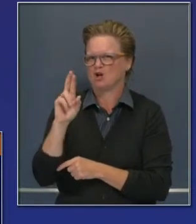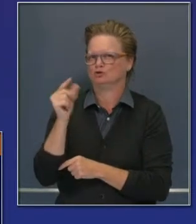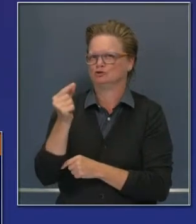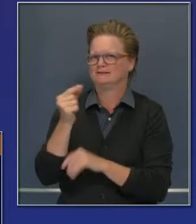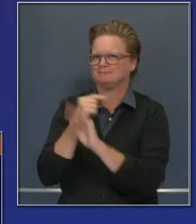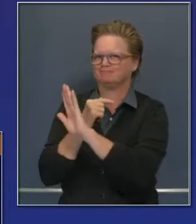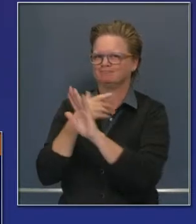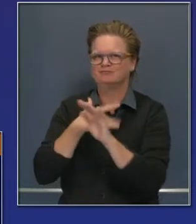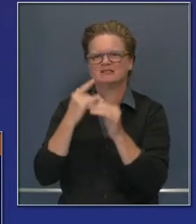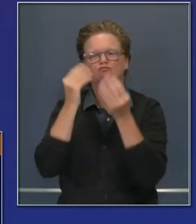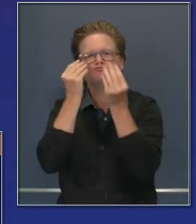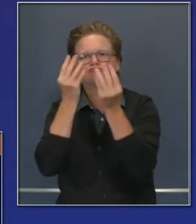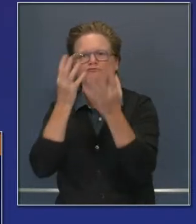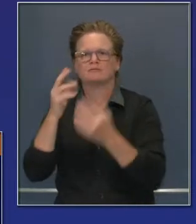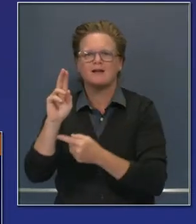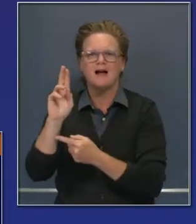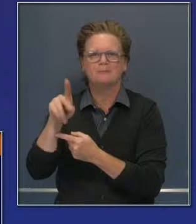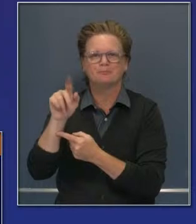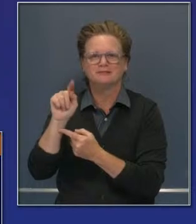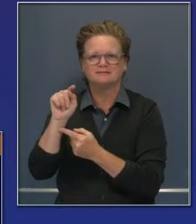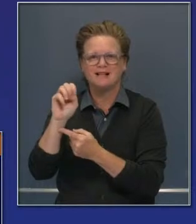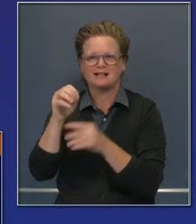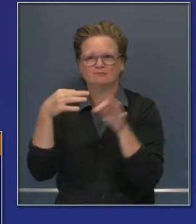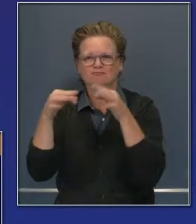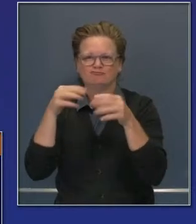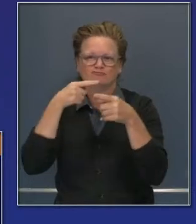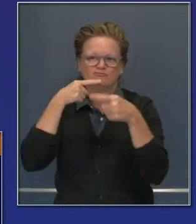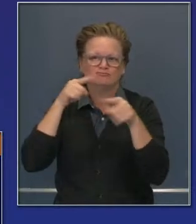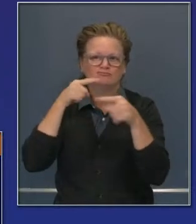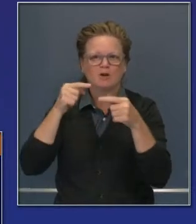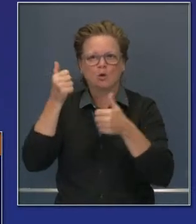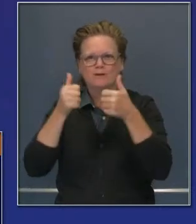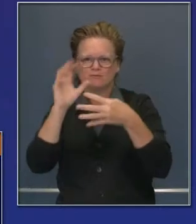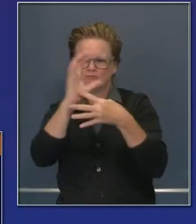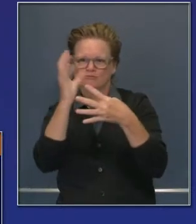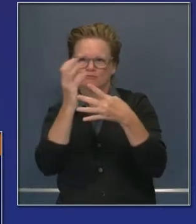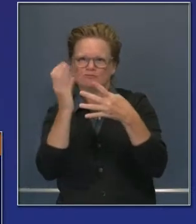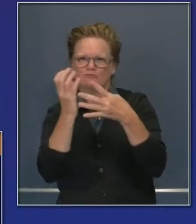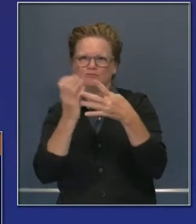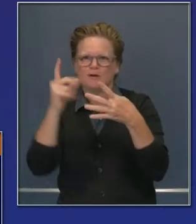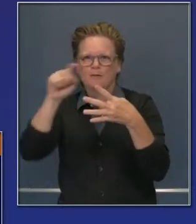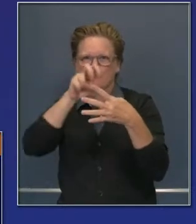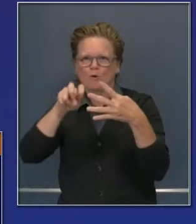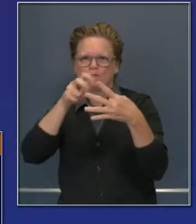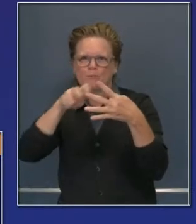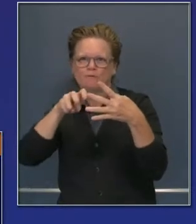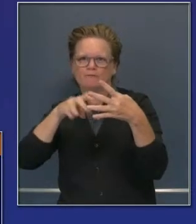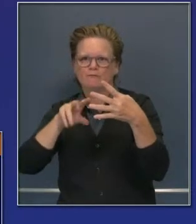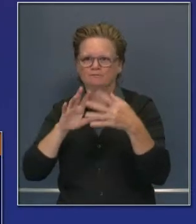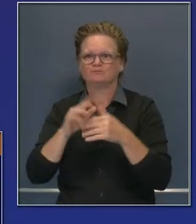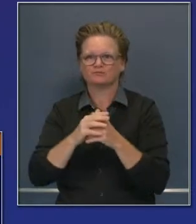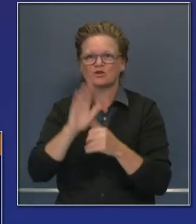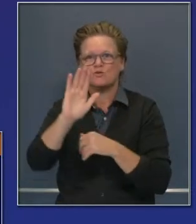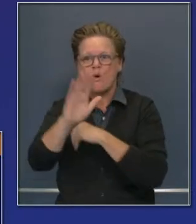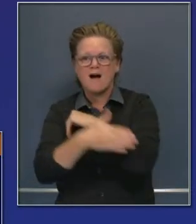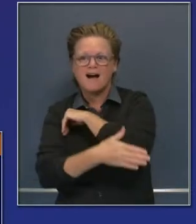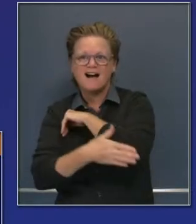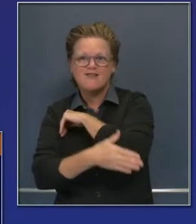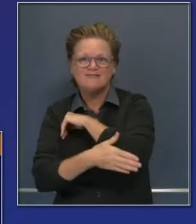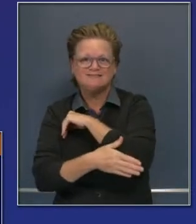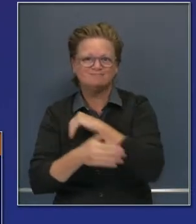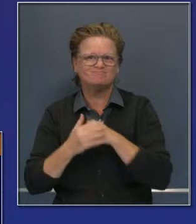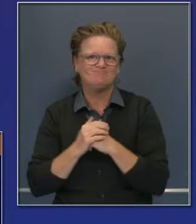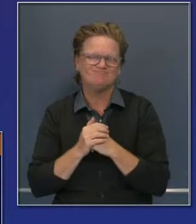making updates on our tiered colored status. And we anticipate, as we're seeing progress in